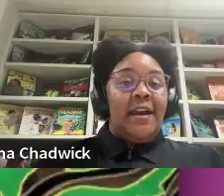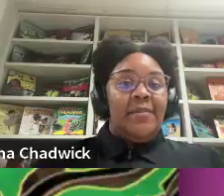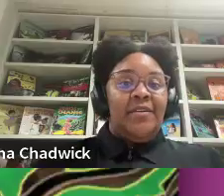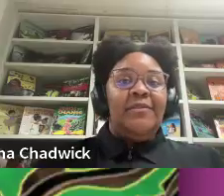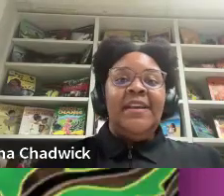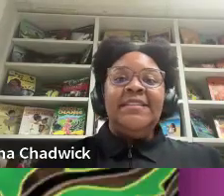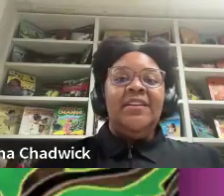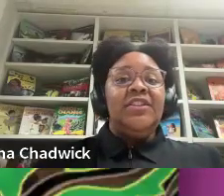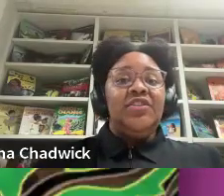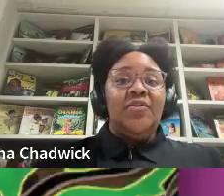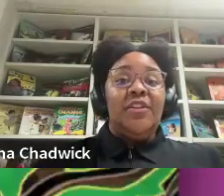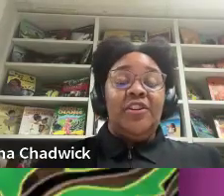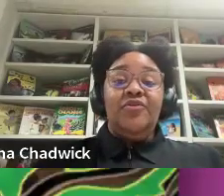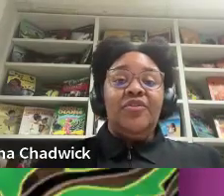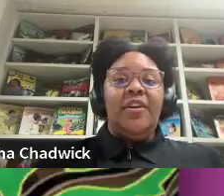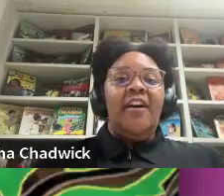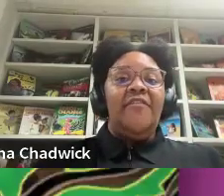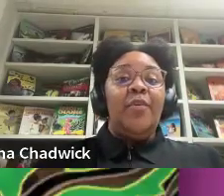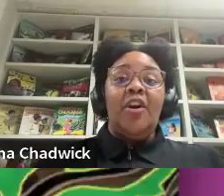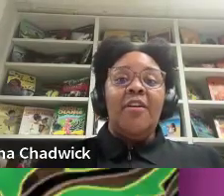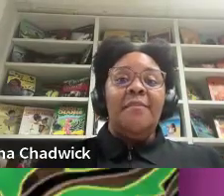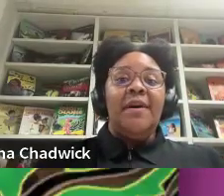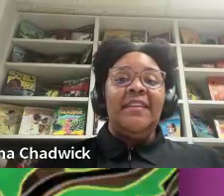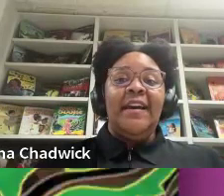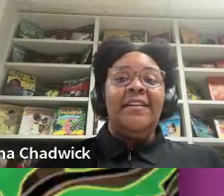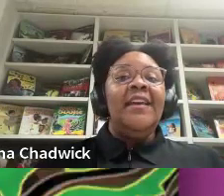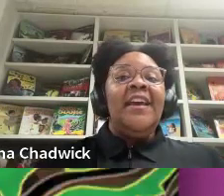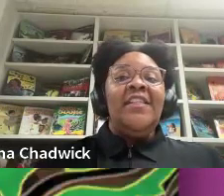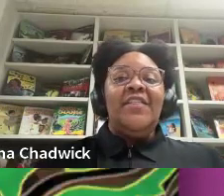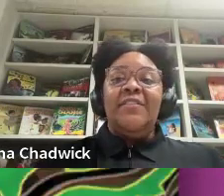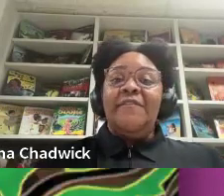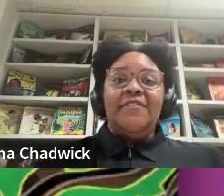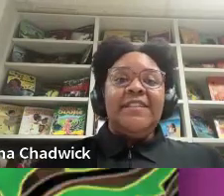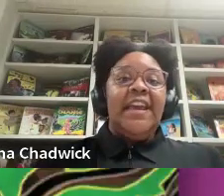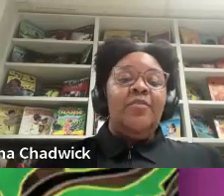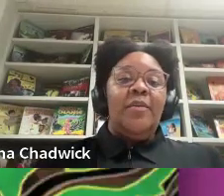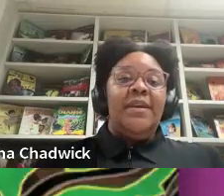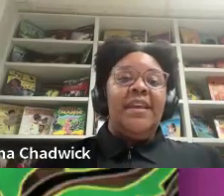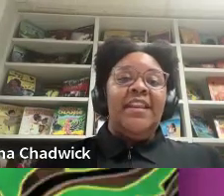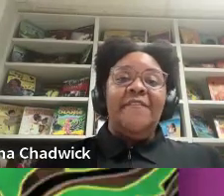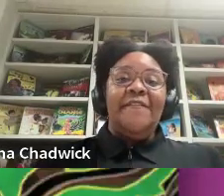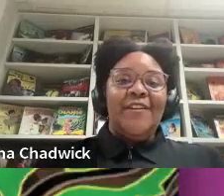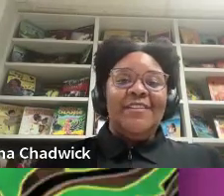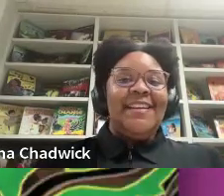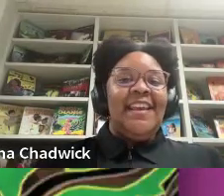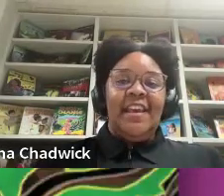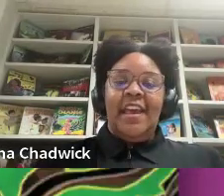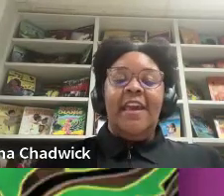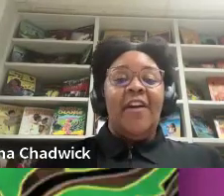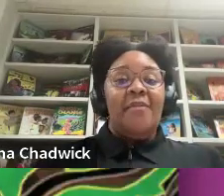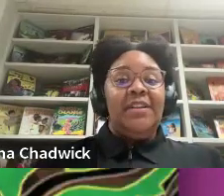Semillas de Cambio tells the true story of Wangari Maathai, the first Kenyan woman and the